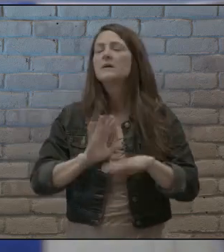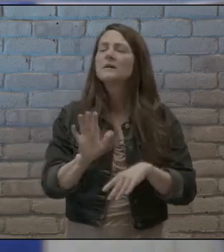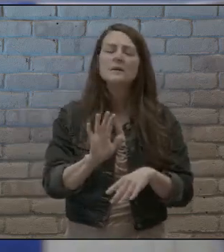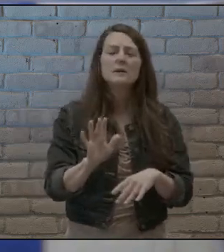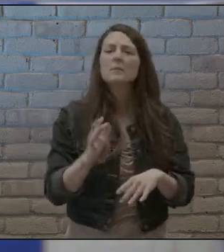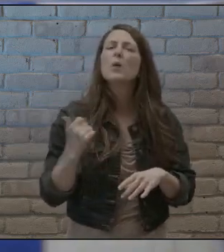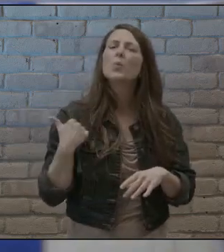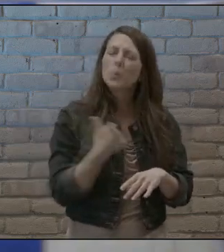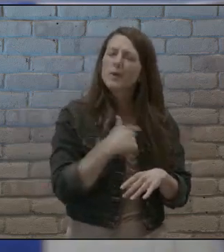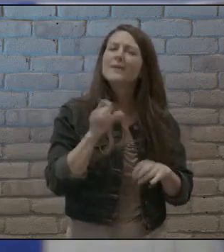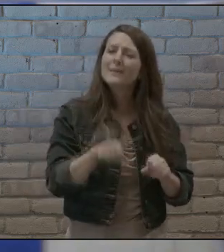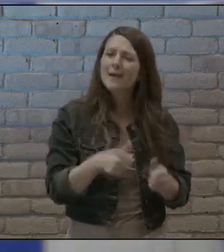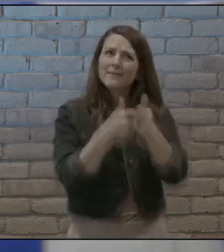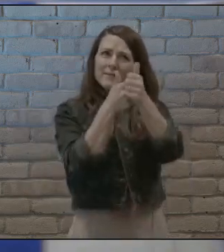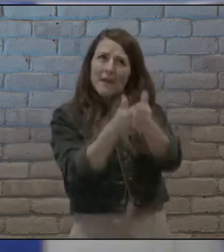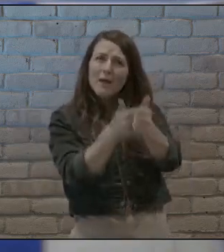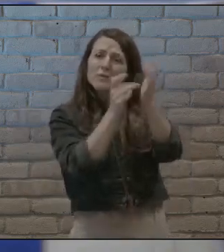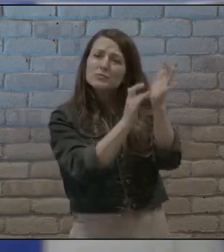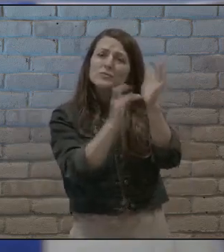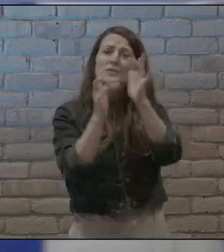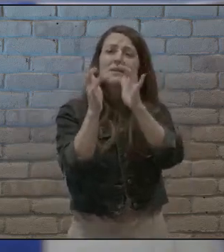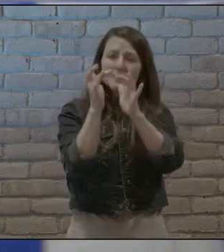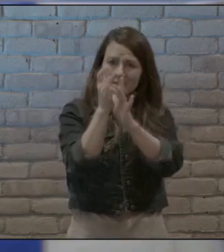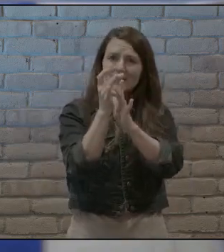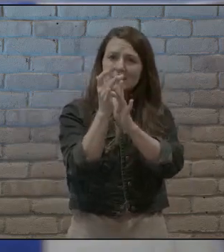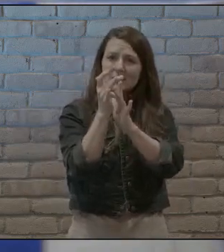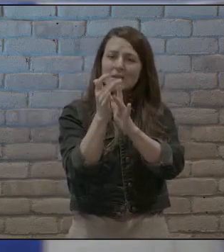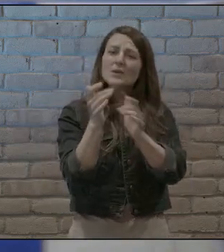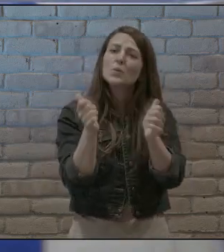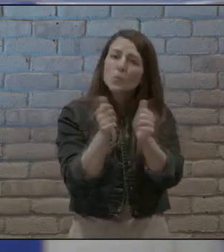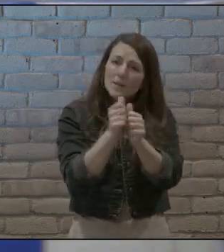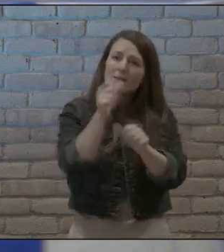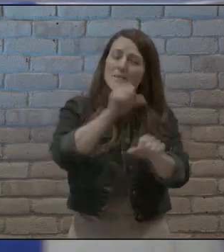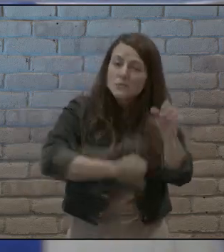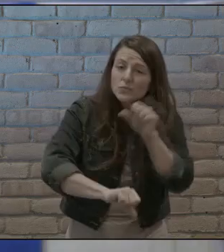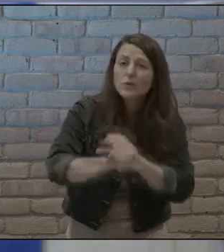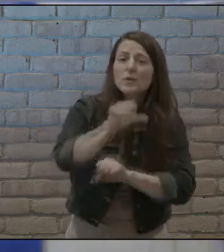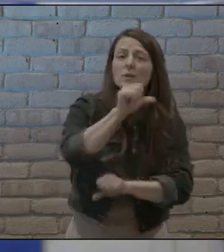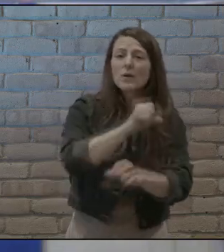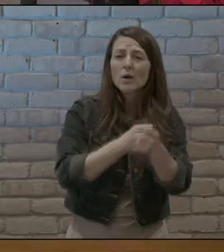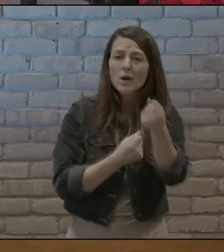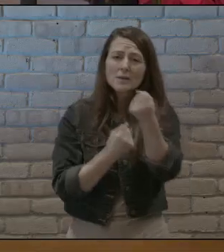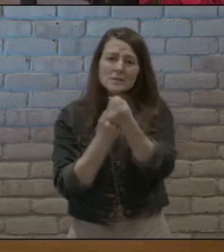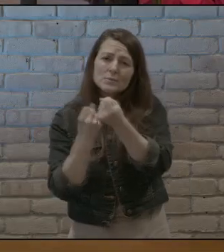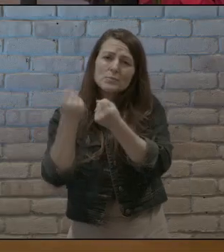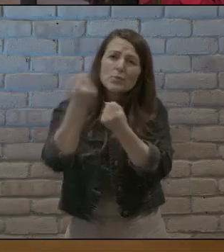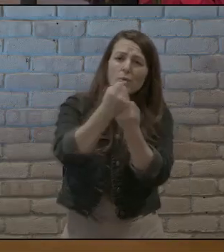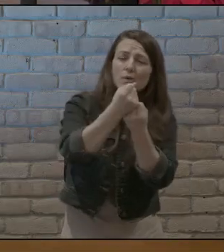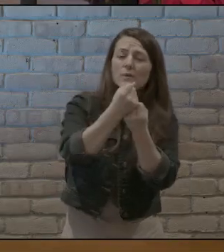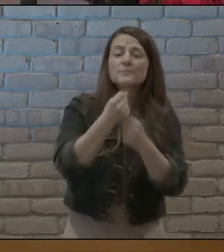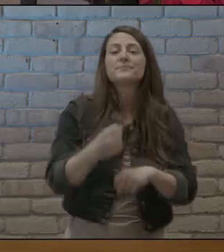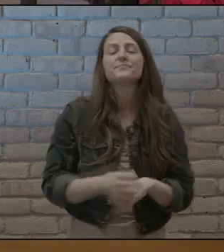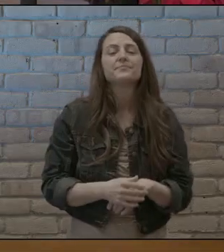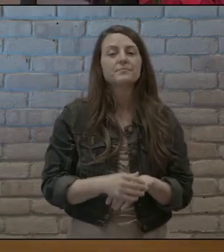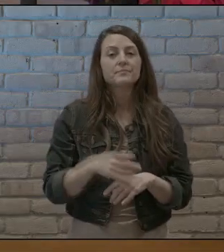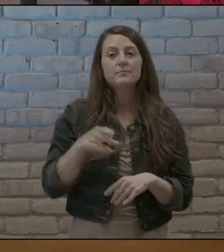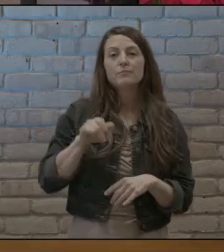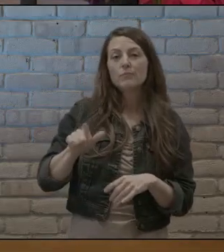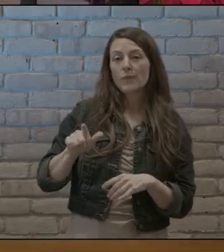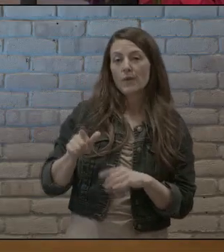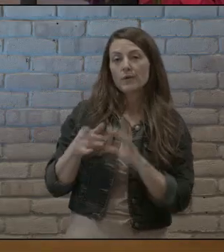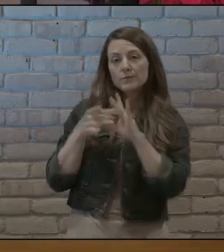where we can do this following Jesus thing with one another. I love these words from Paul in Galatians